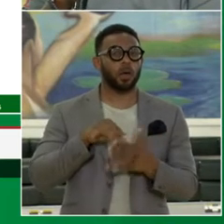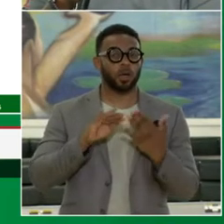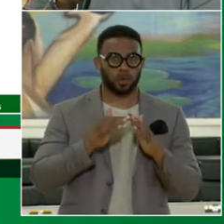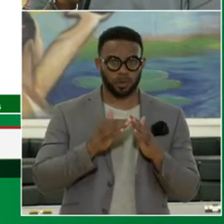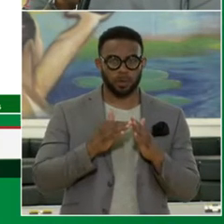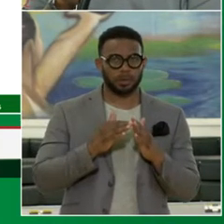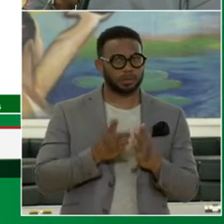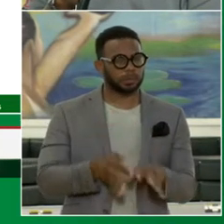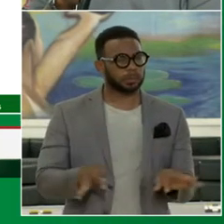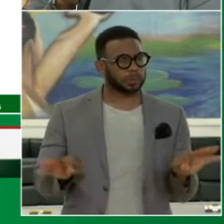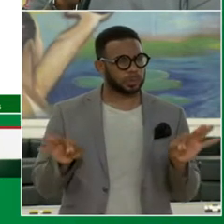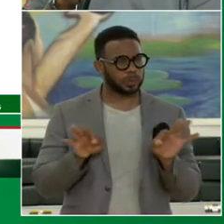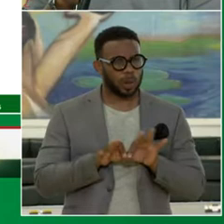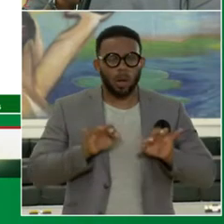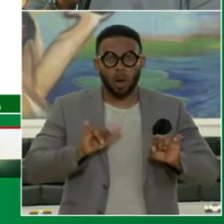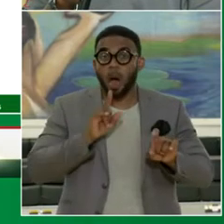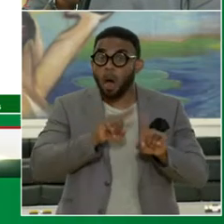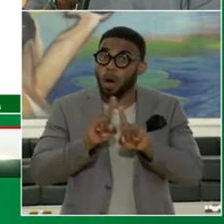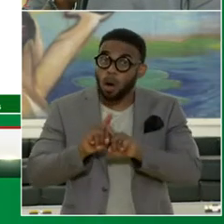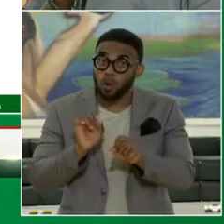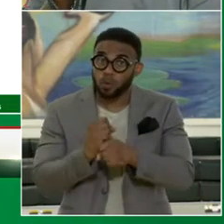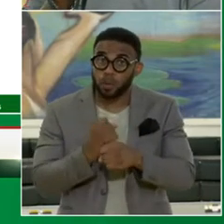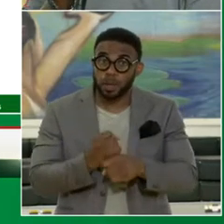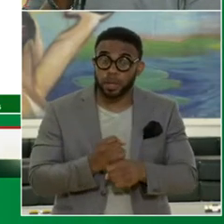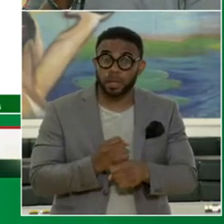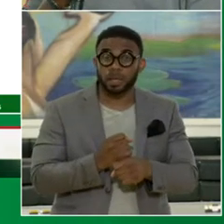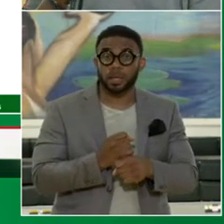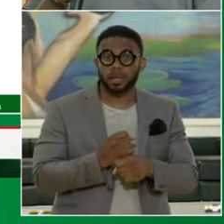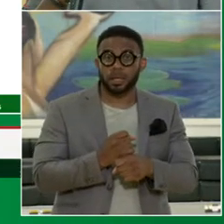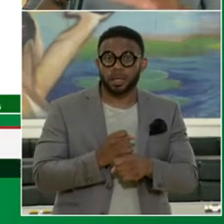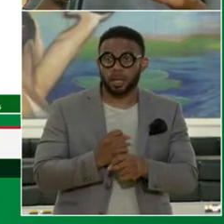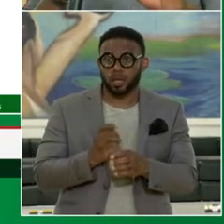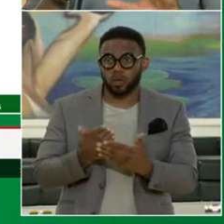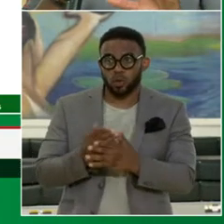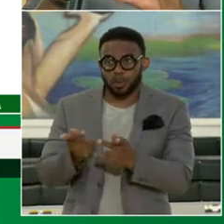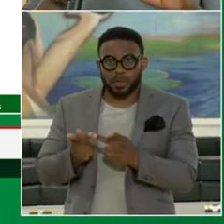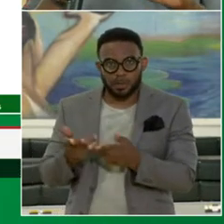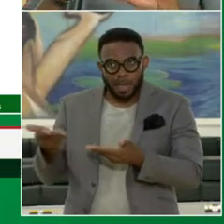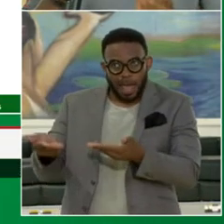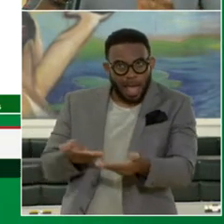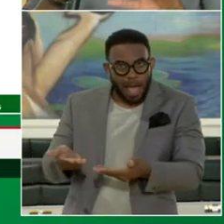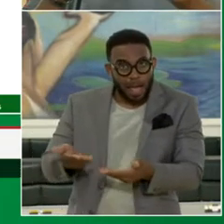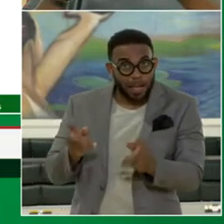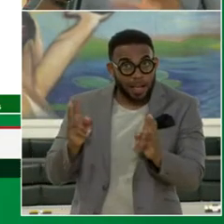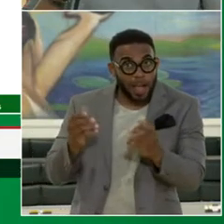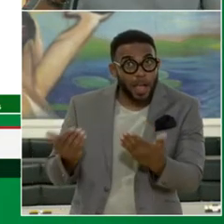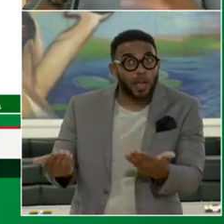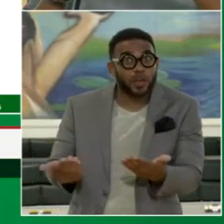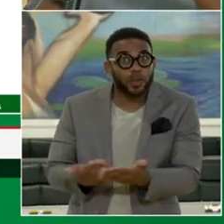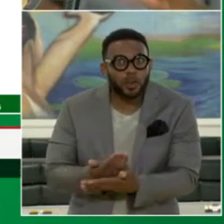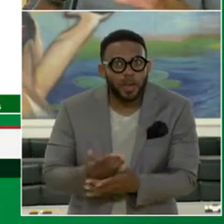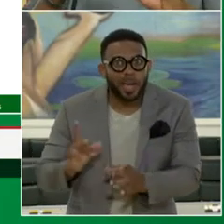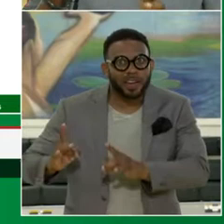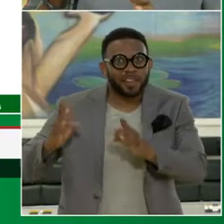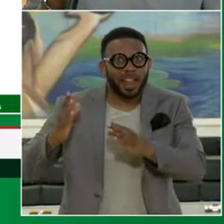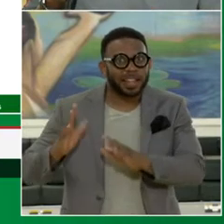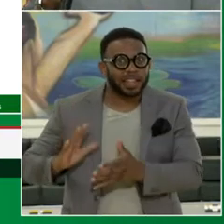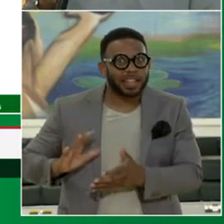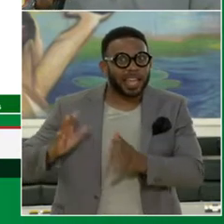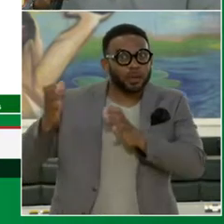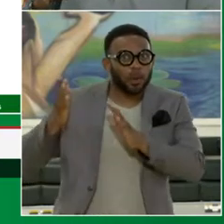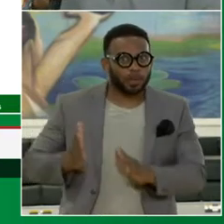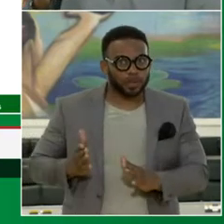extremely important. We'll also be able to hire, this is a big thing, new violence